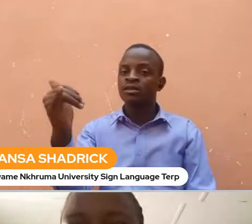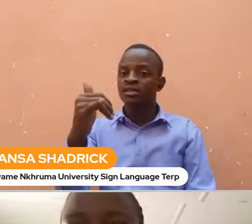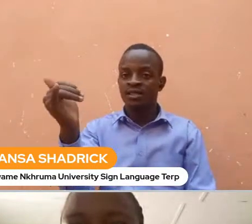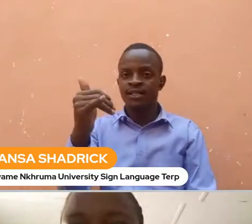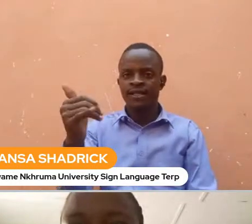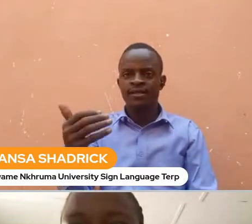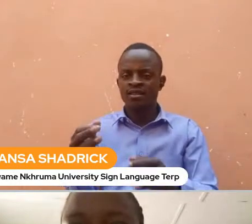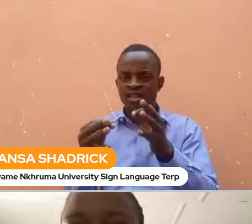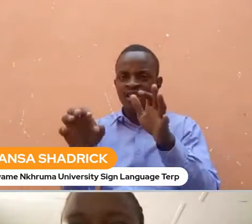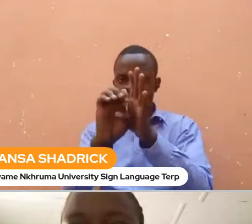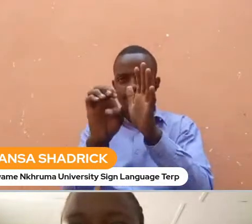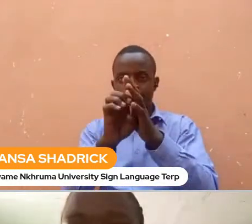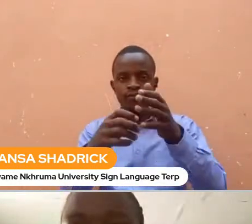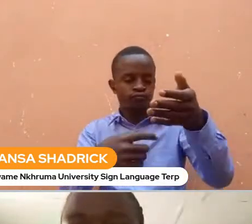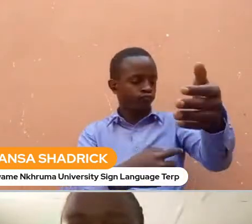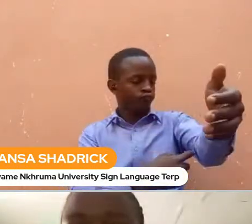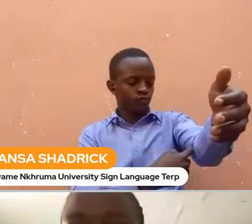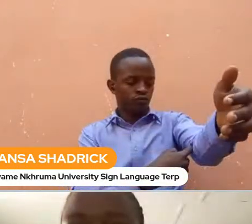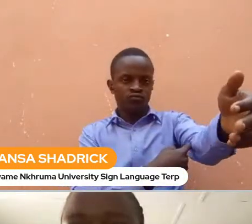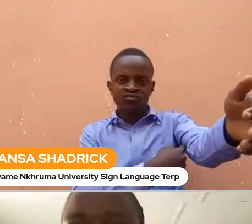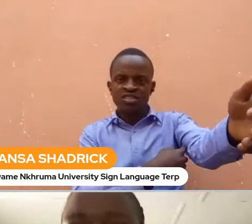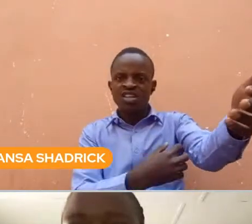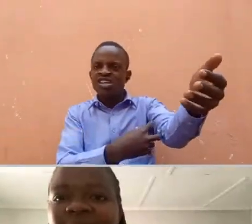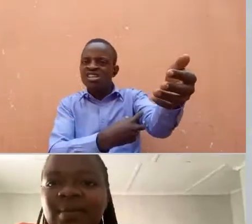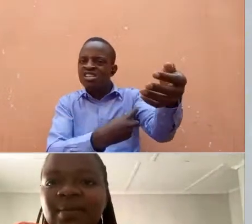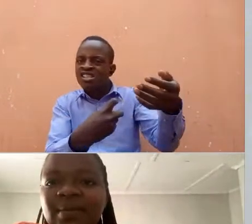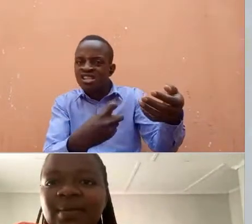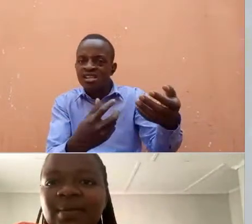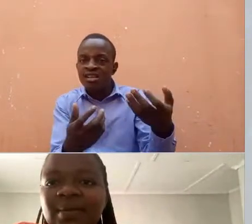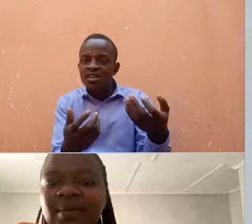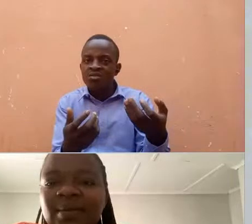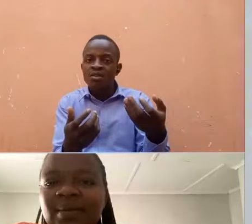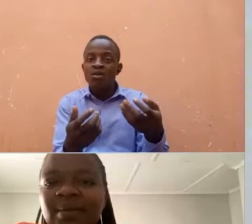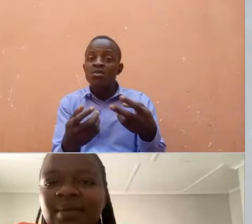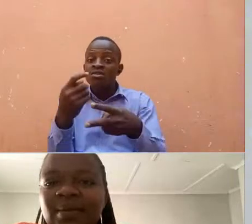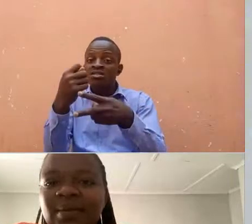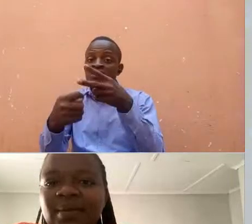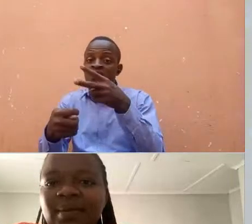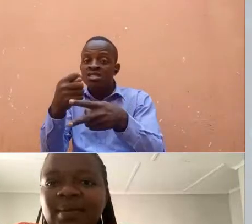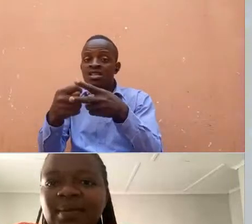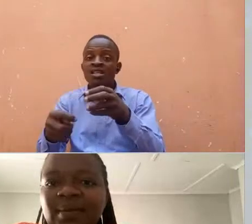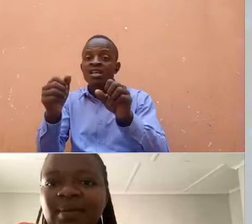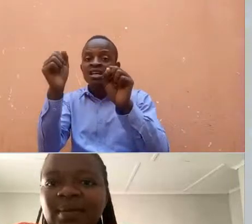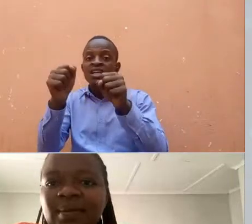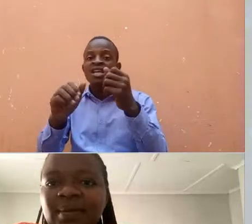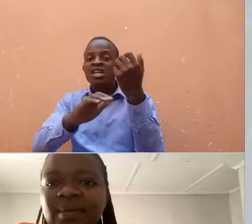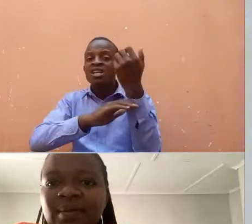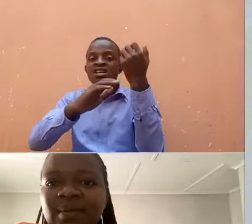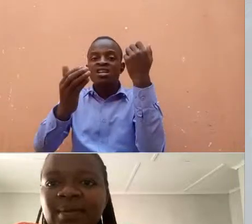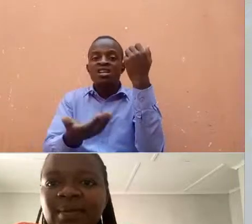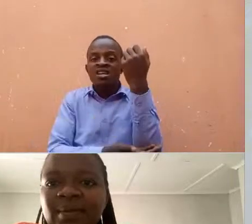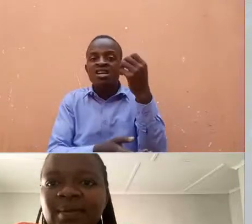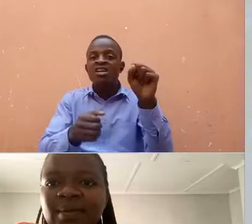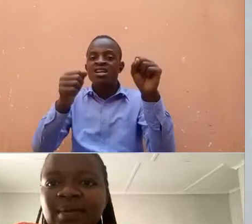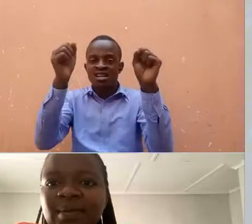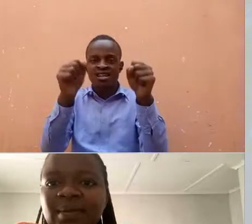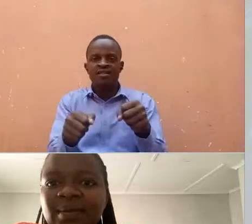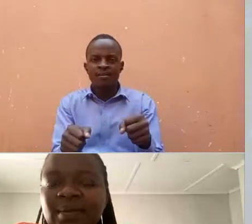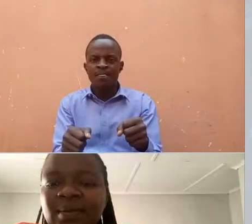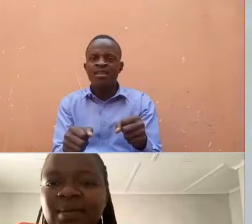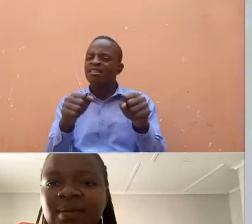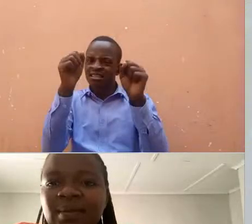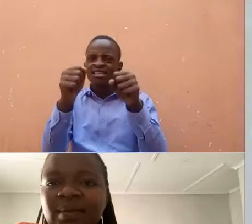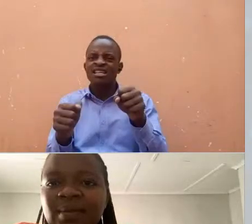conceive if you're ovulating. So Mm, there are chances of getting pregnant. Actually, you get pregnant when you're